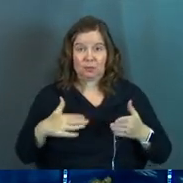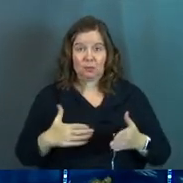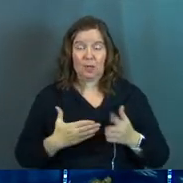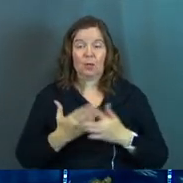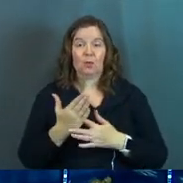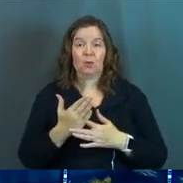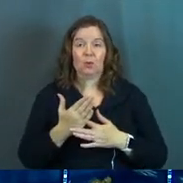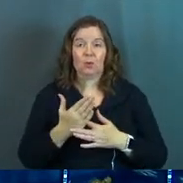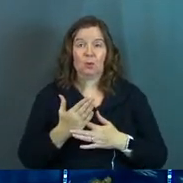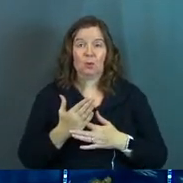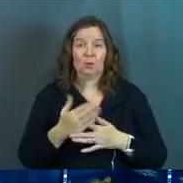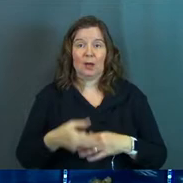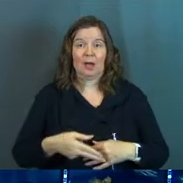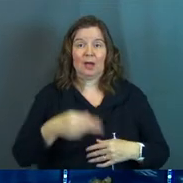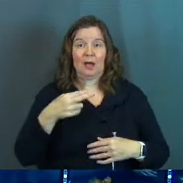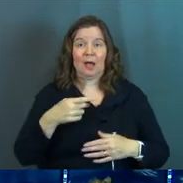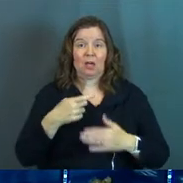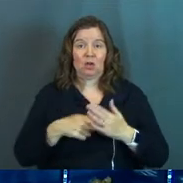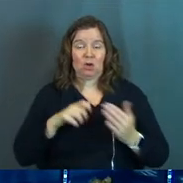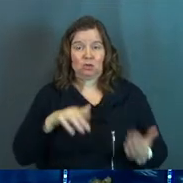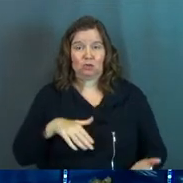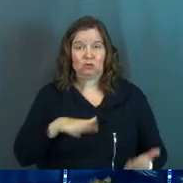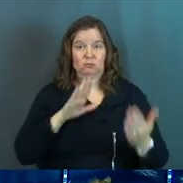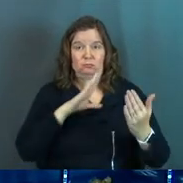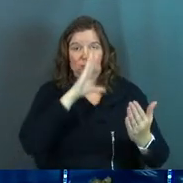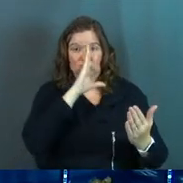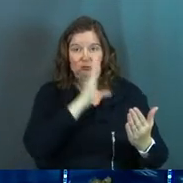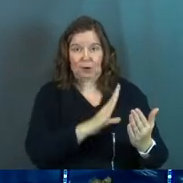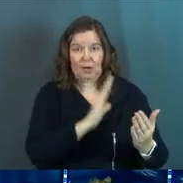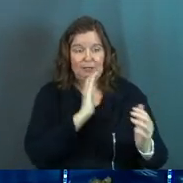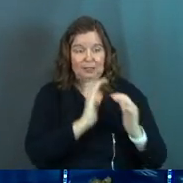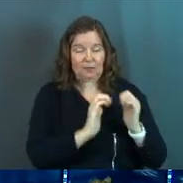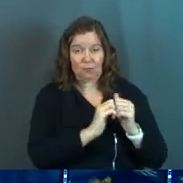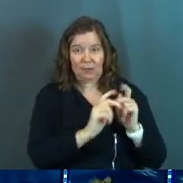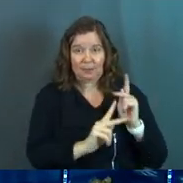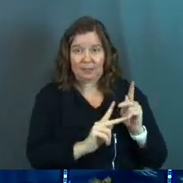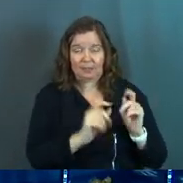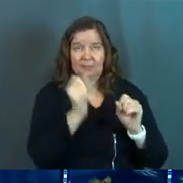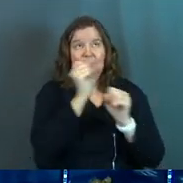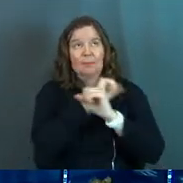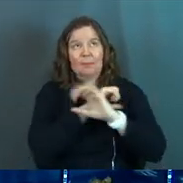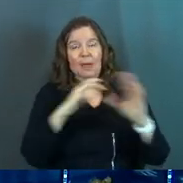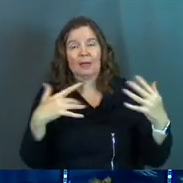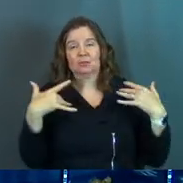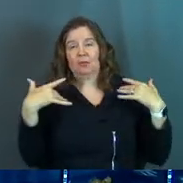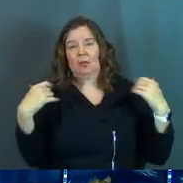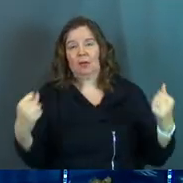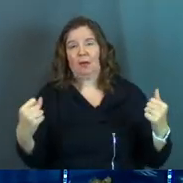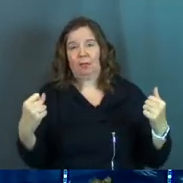through high-cost, direct conversations with people, imagine the health and healing.